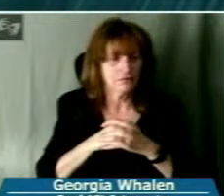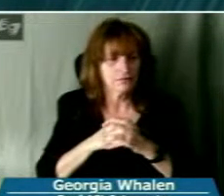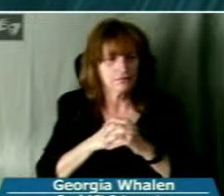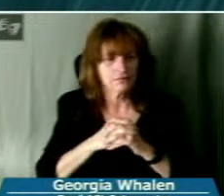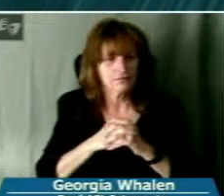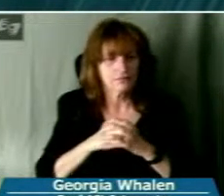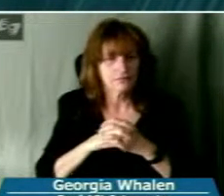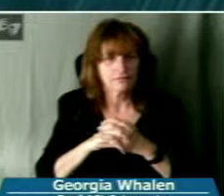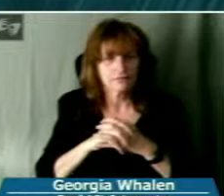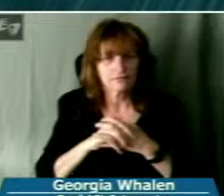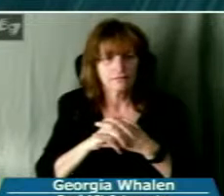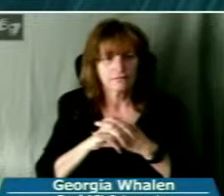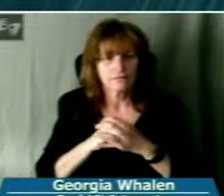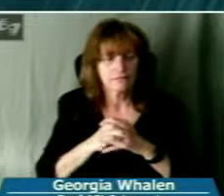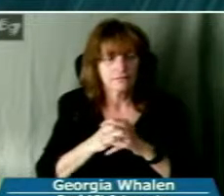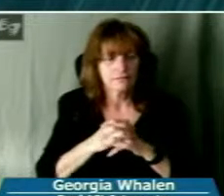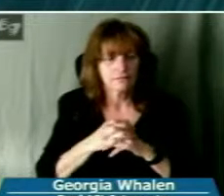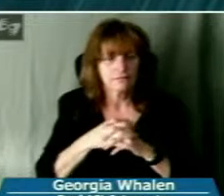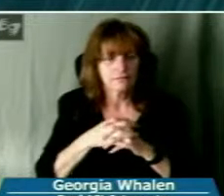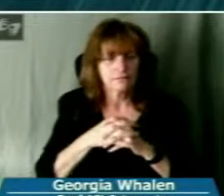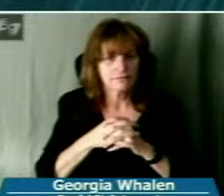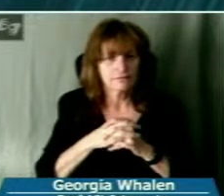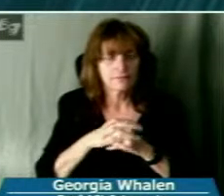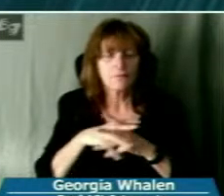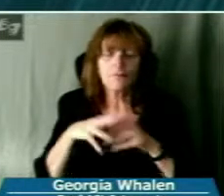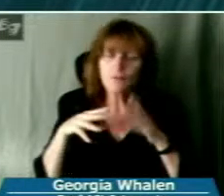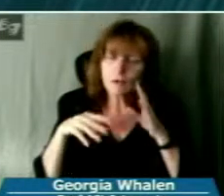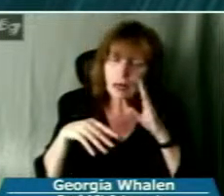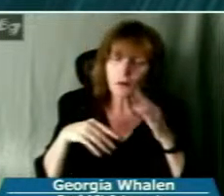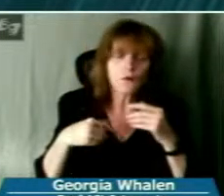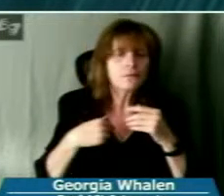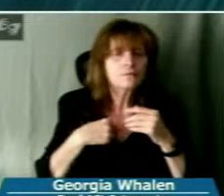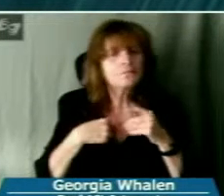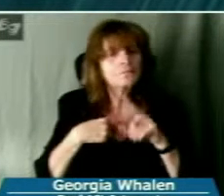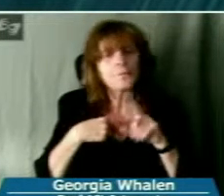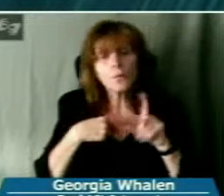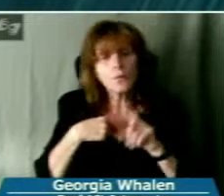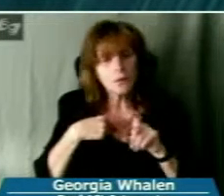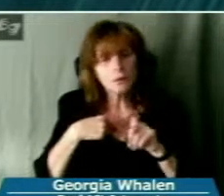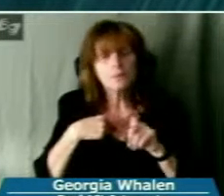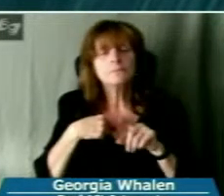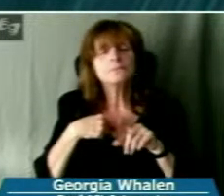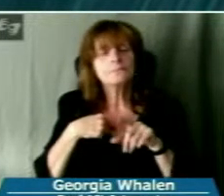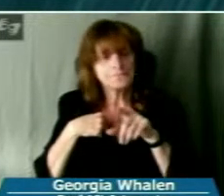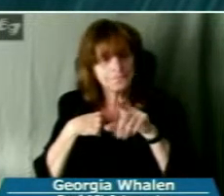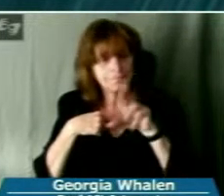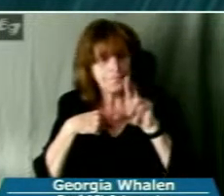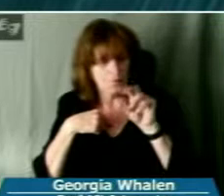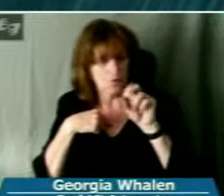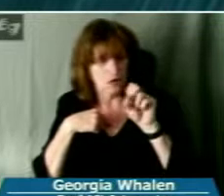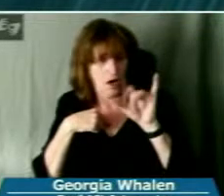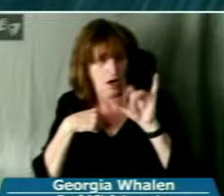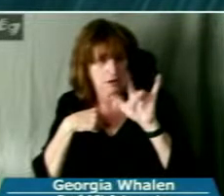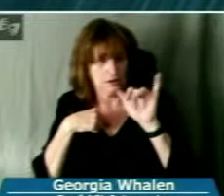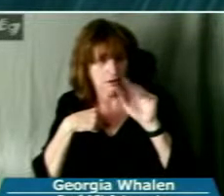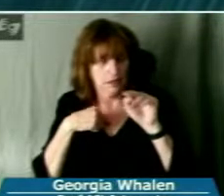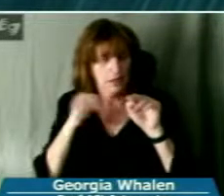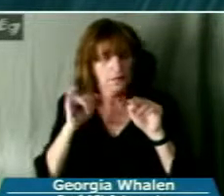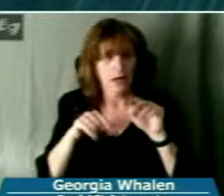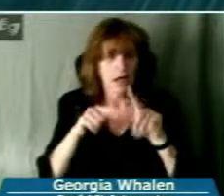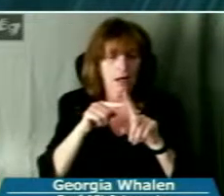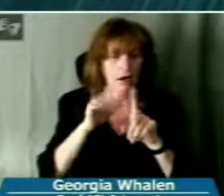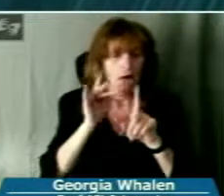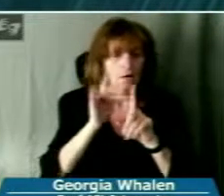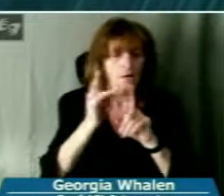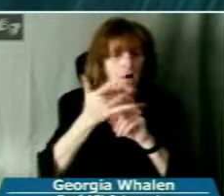Hi there. My question's about the Roslyn and contact tracing specifically. I'm wondering if visitors were being allowed